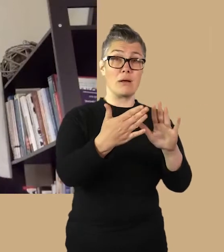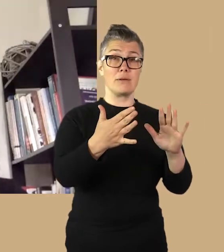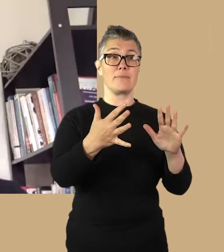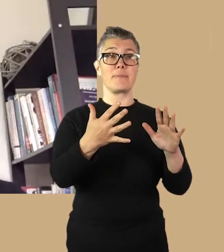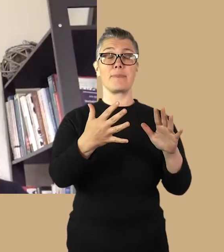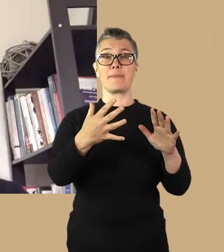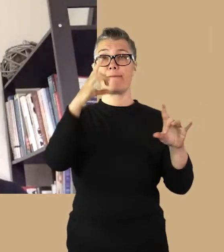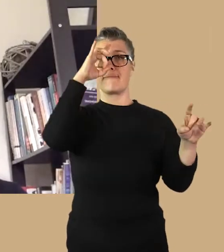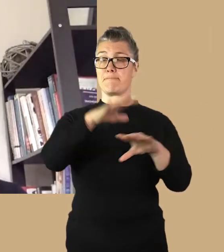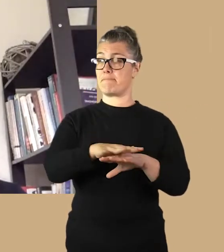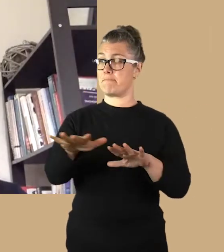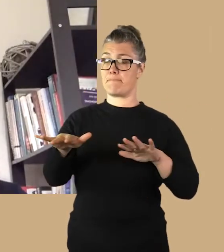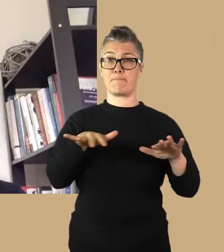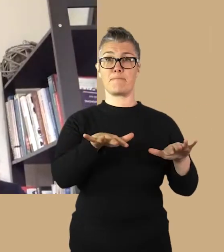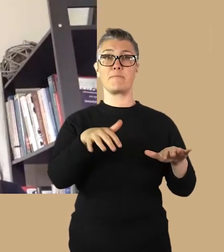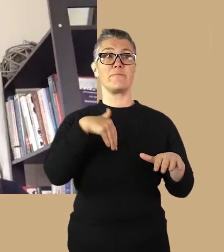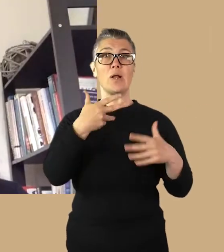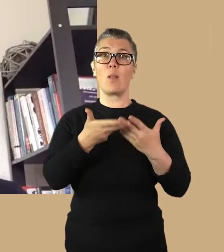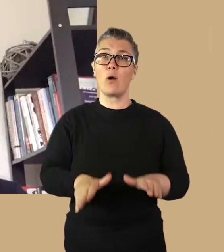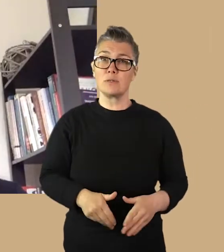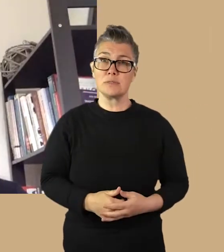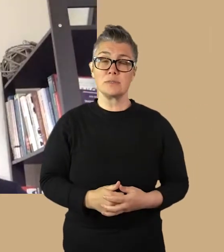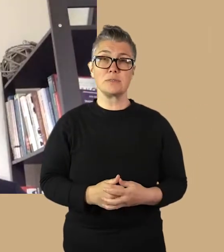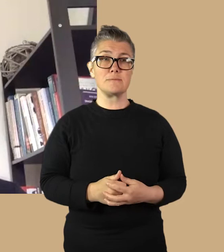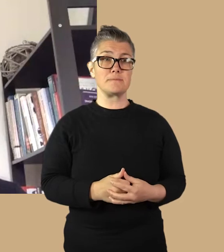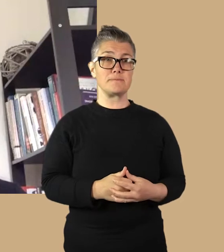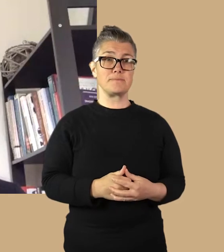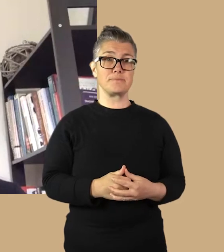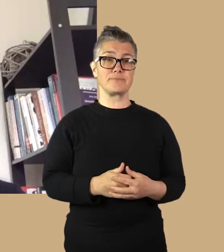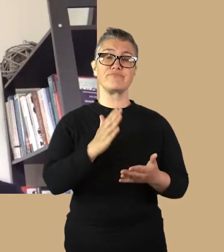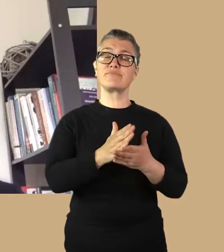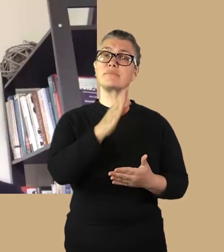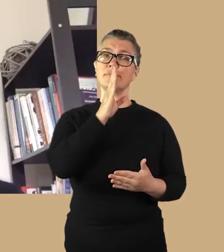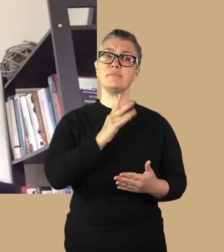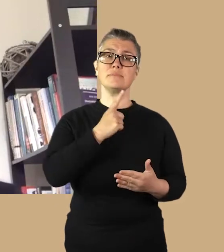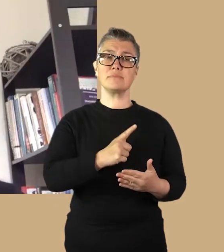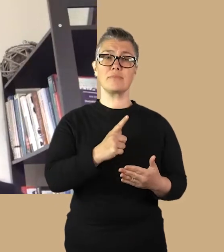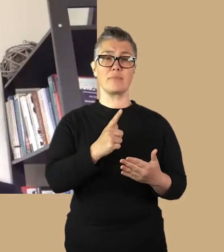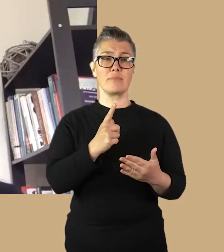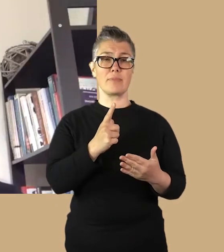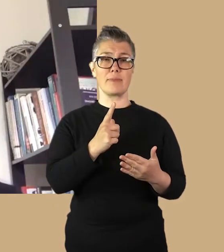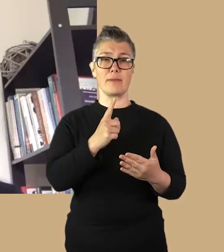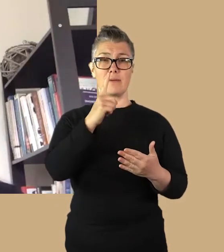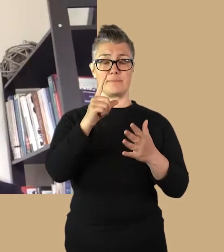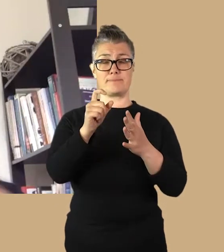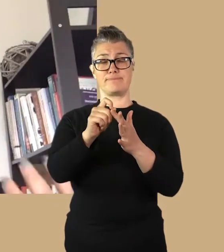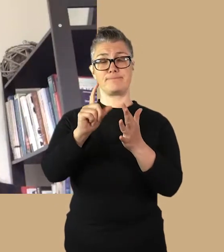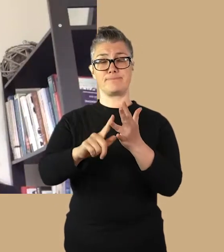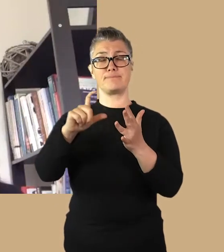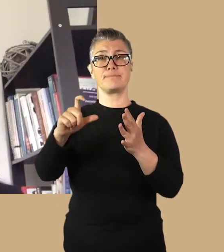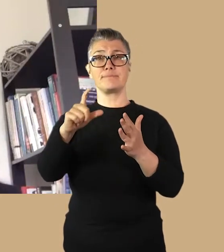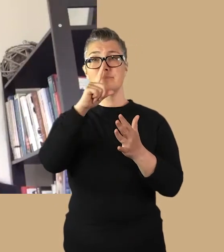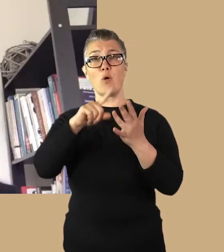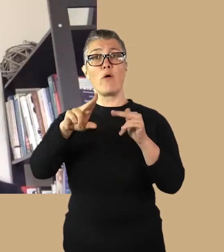lost in that. Well, sadly, with being of color, a global